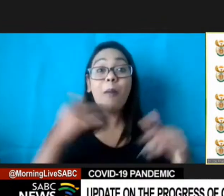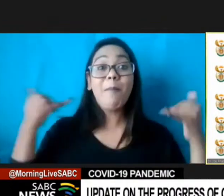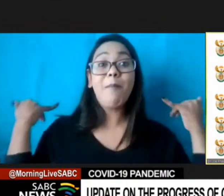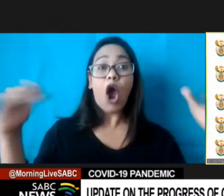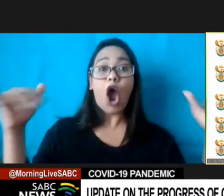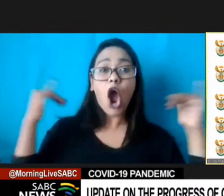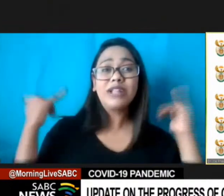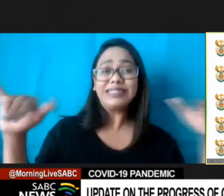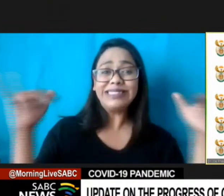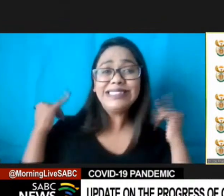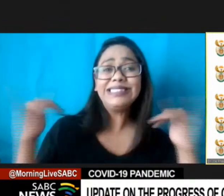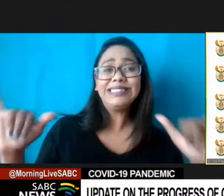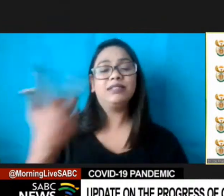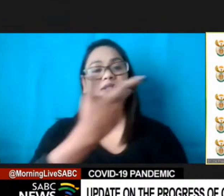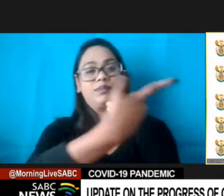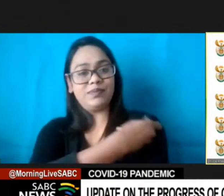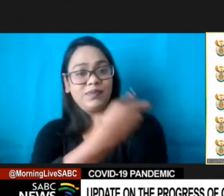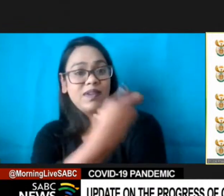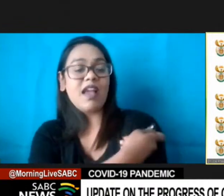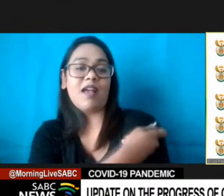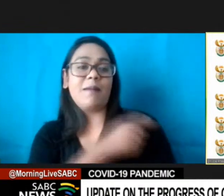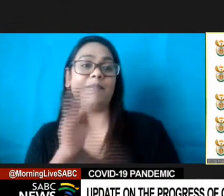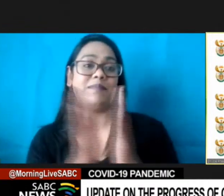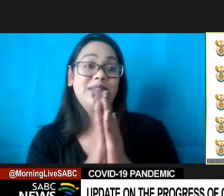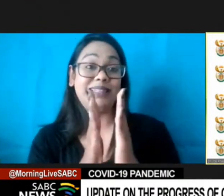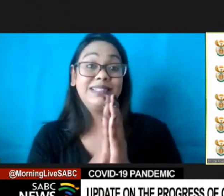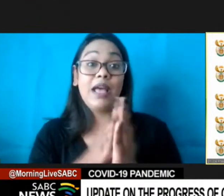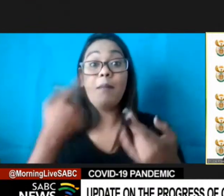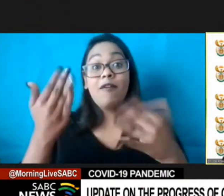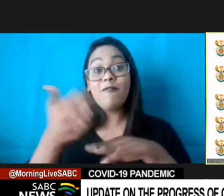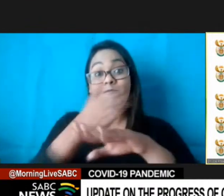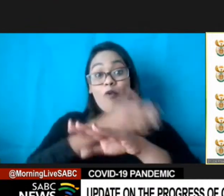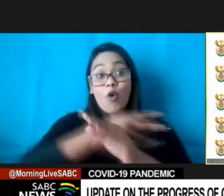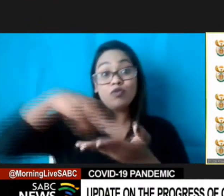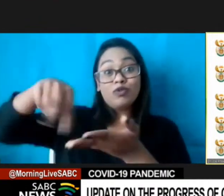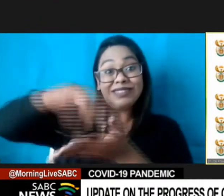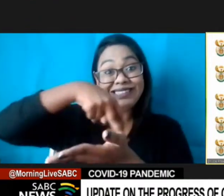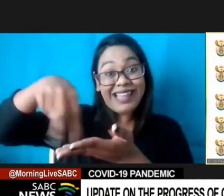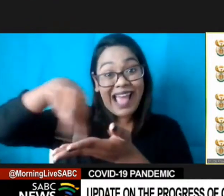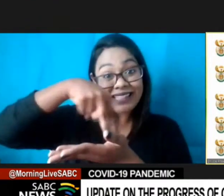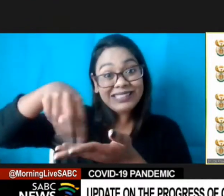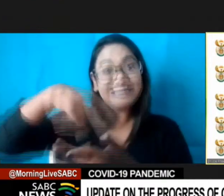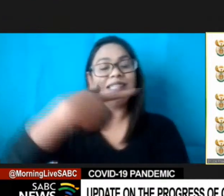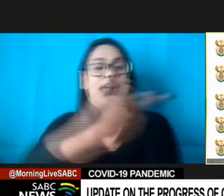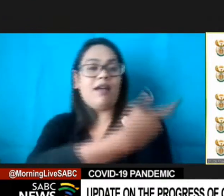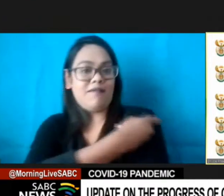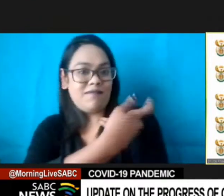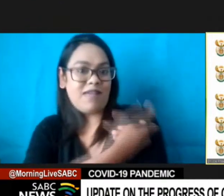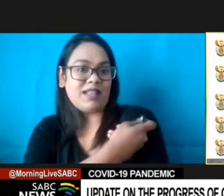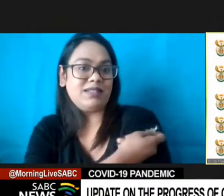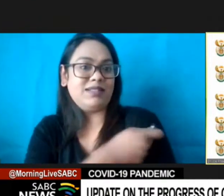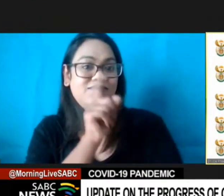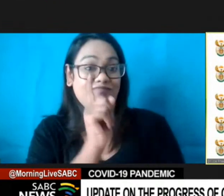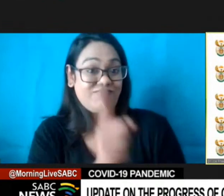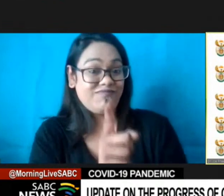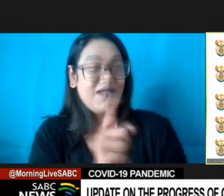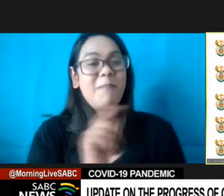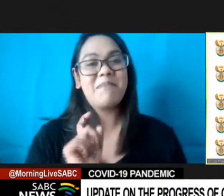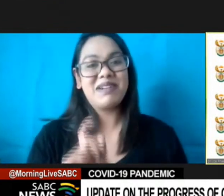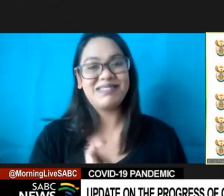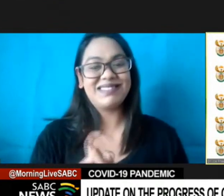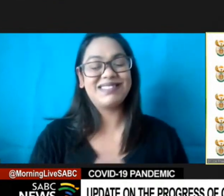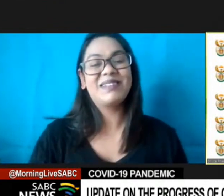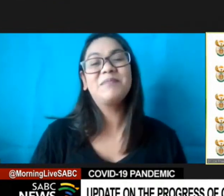before you joll and jab before you jive. I wish you all a Merry Christmas and prosperous New